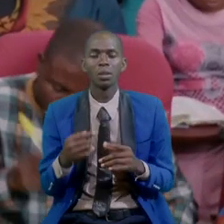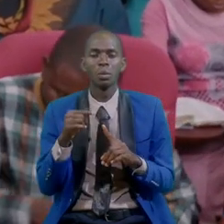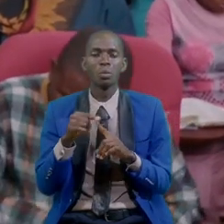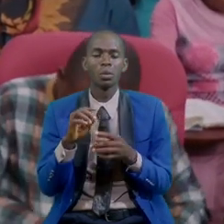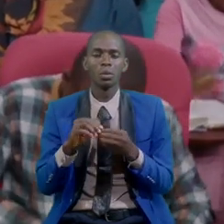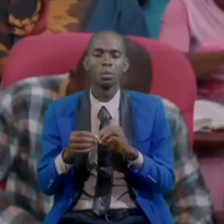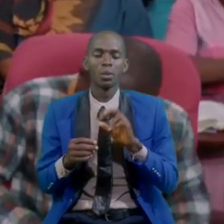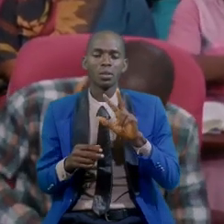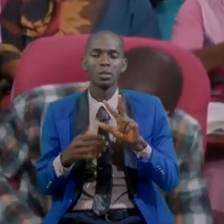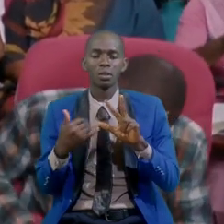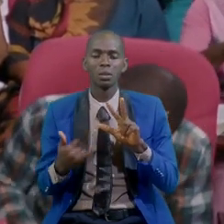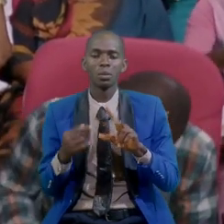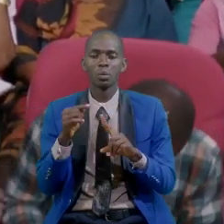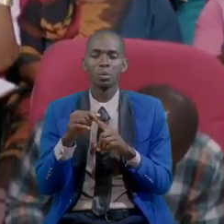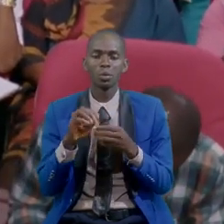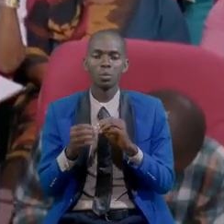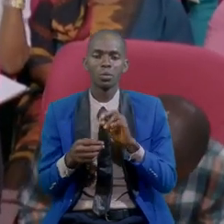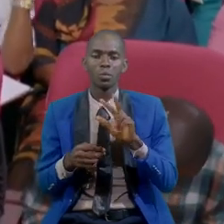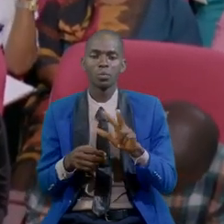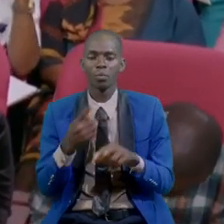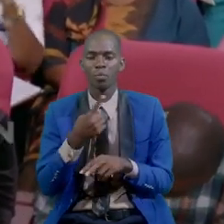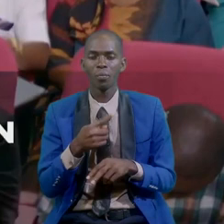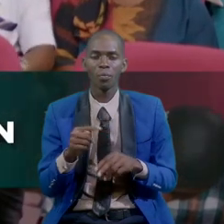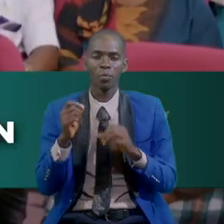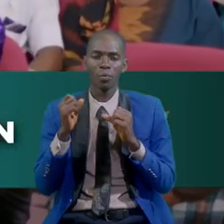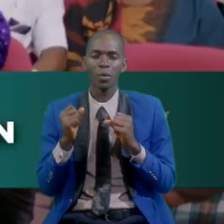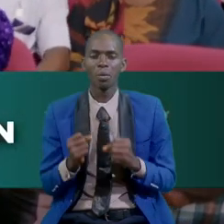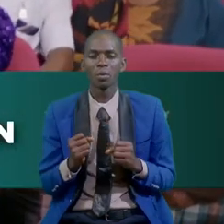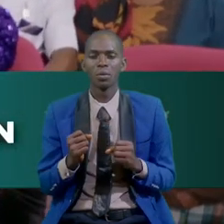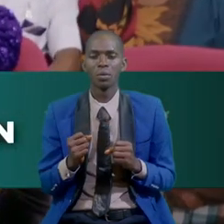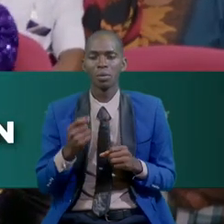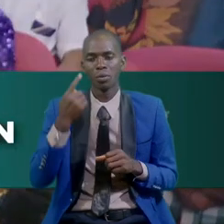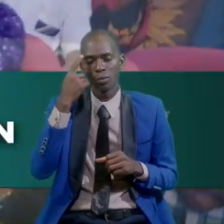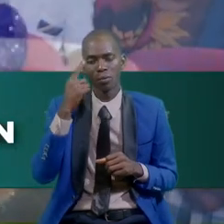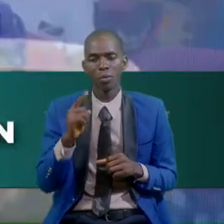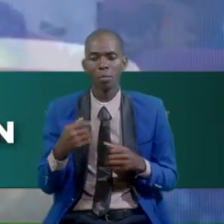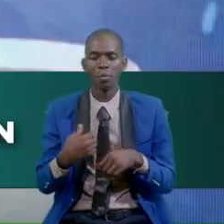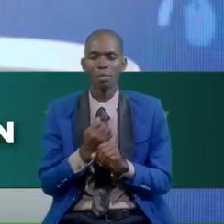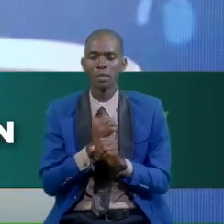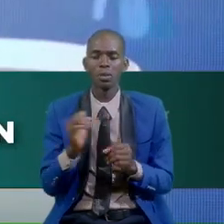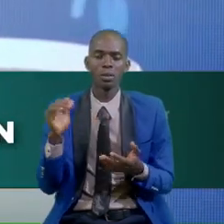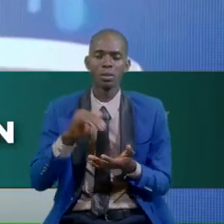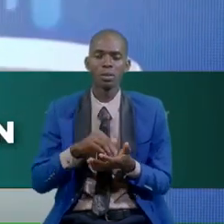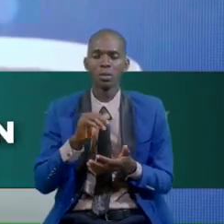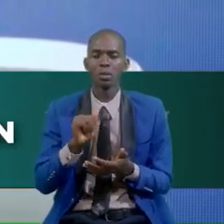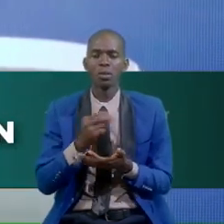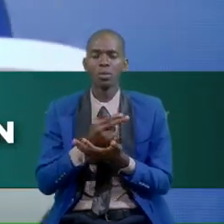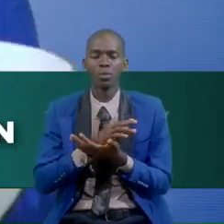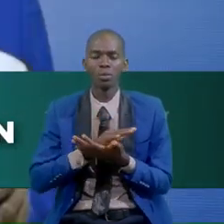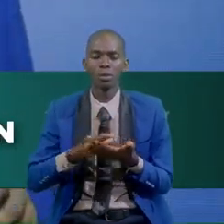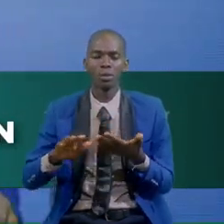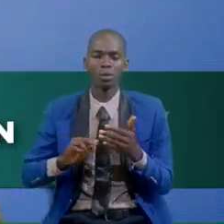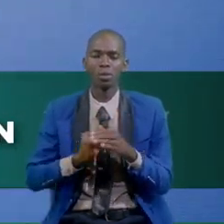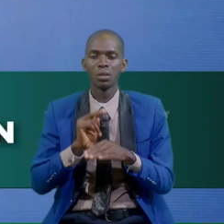now. Point number three is the power for remaking a holy nation.